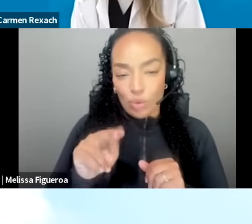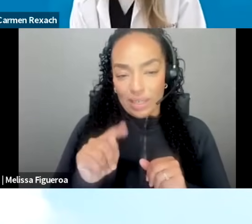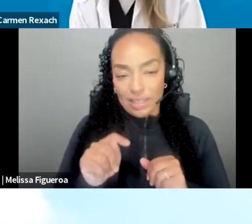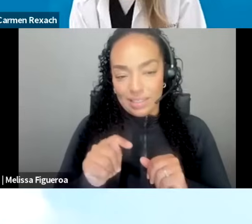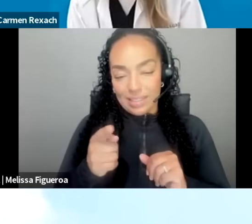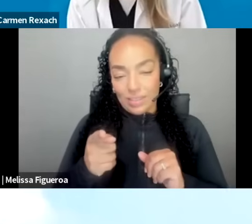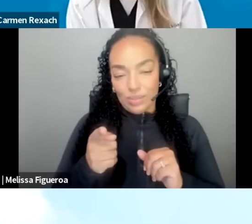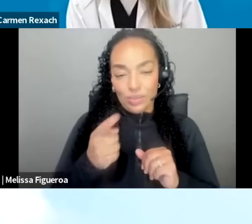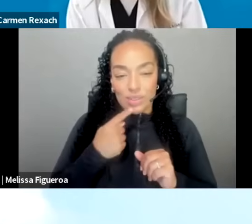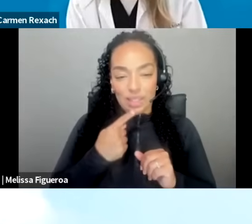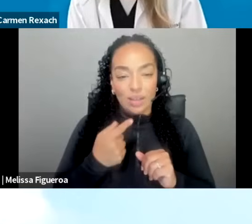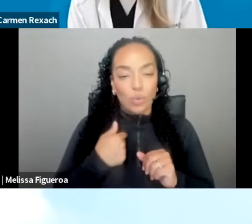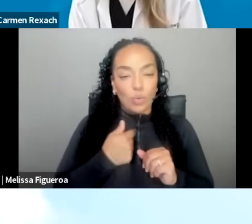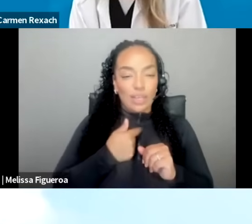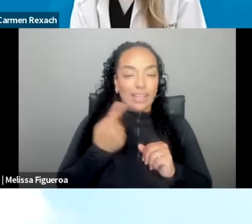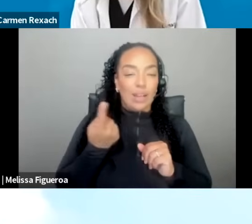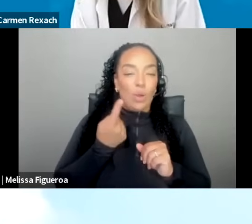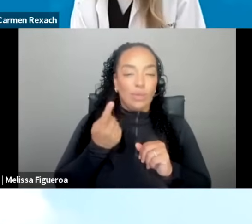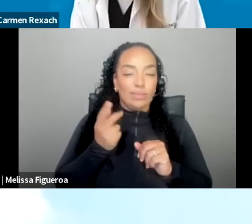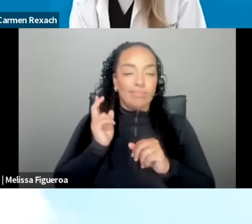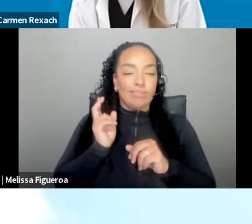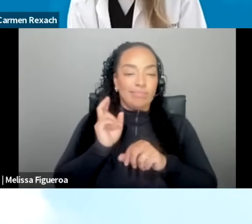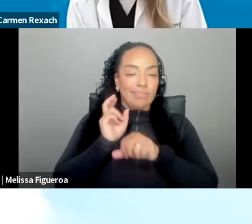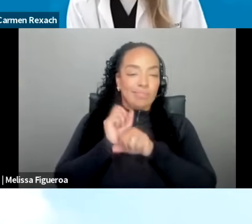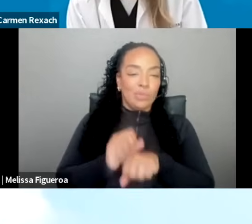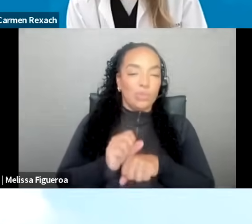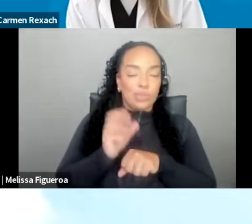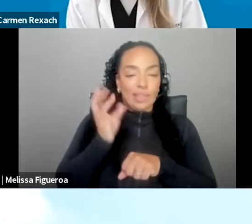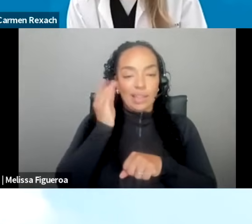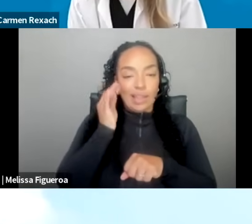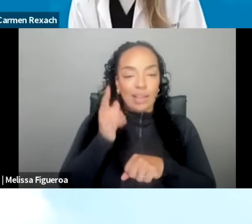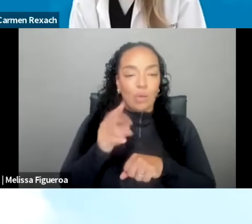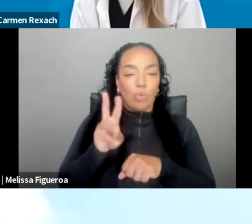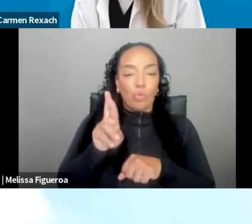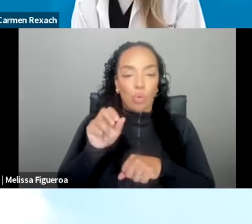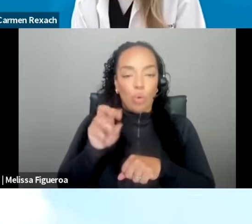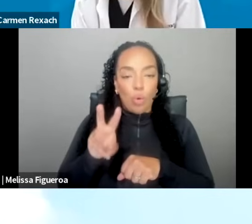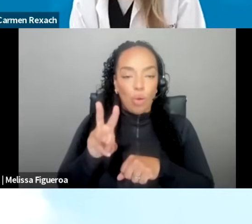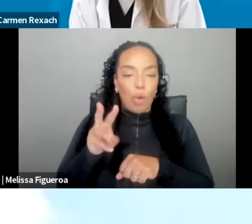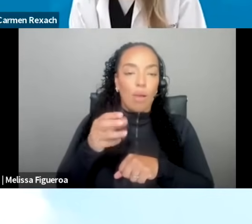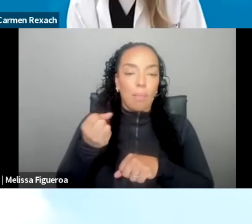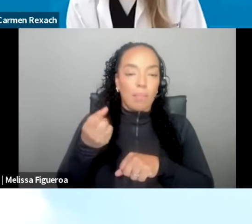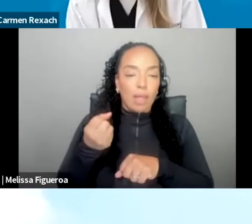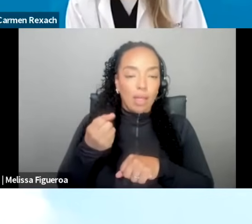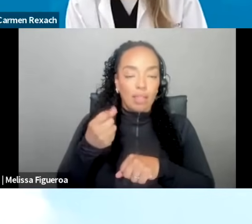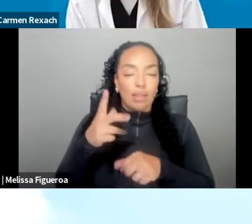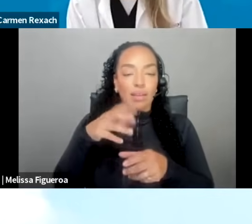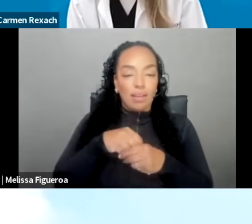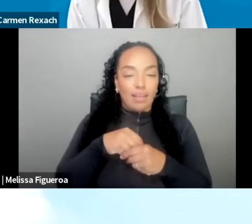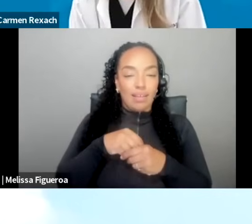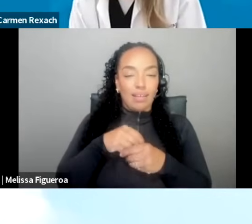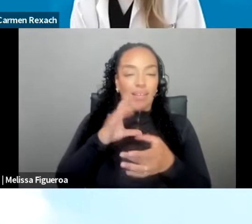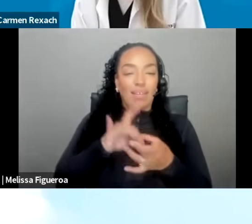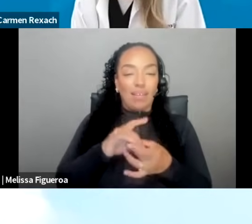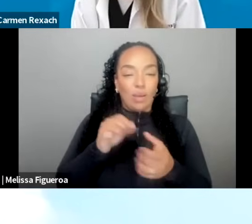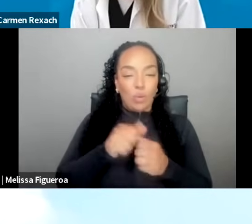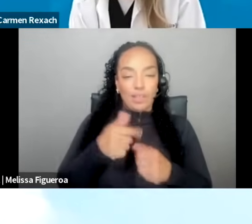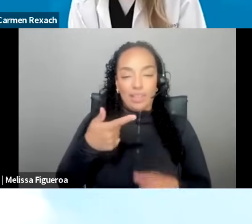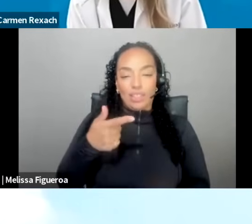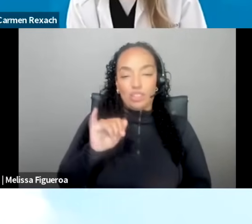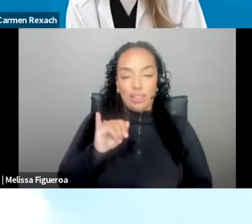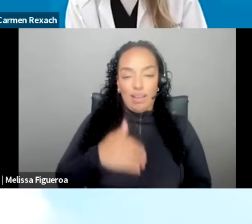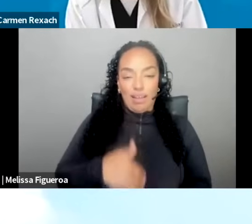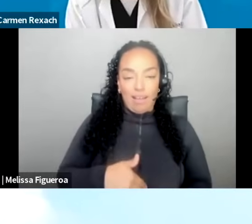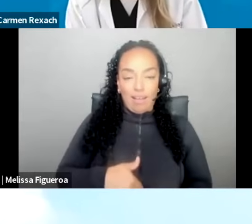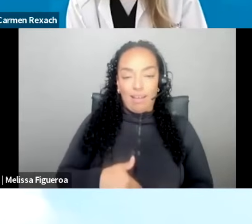we're all used to thinking about the risks of raw milk being primarily gastrointestinal pathogens. And so I wonder if you